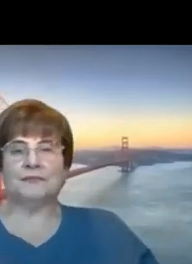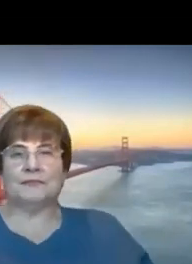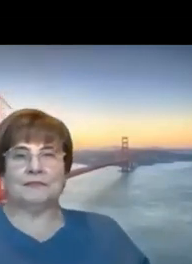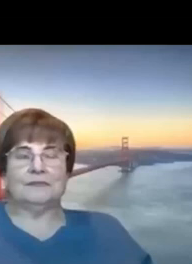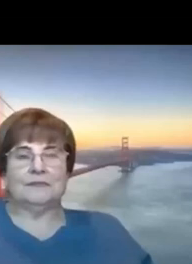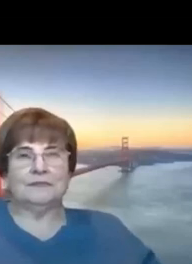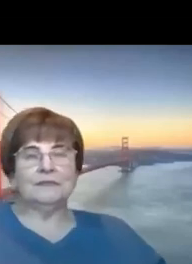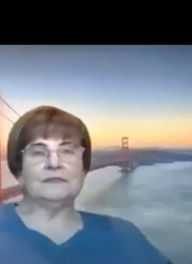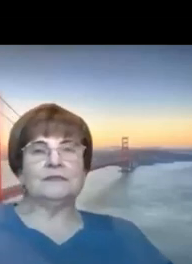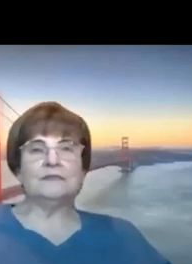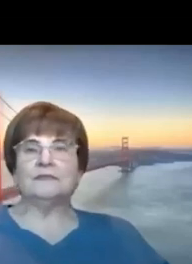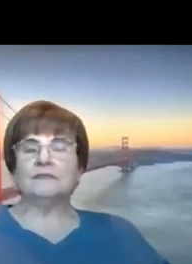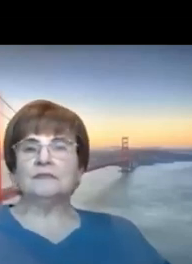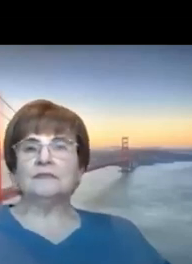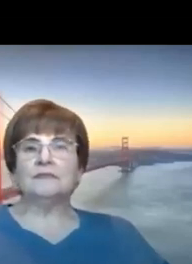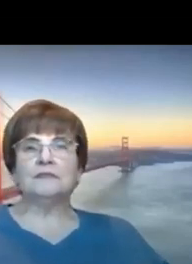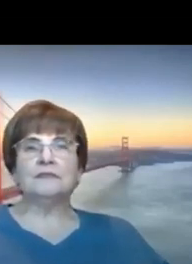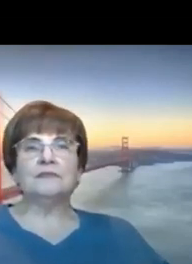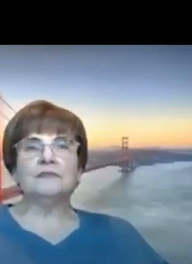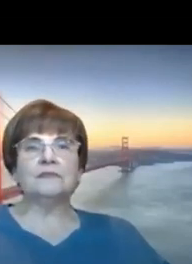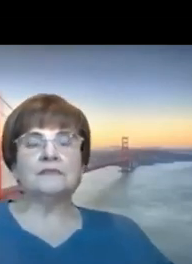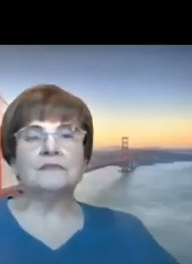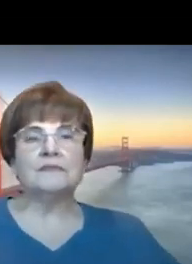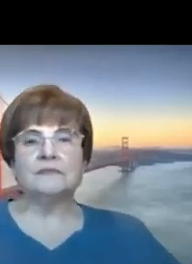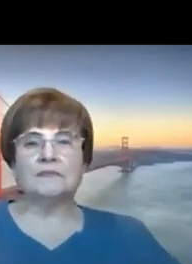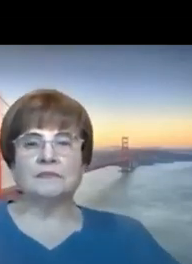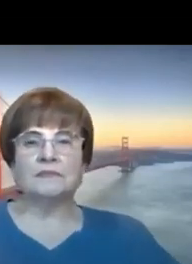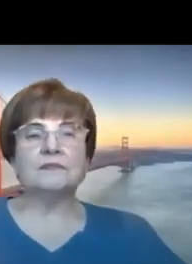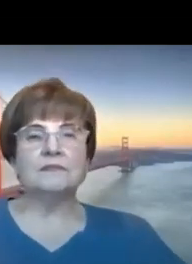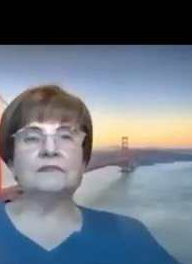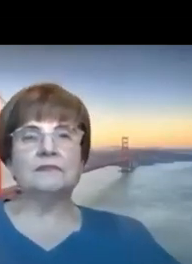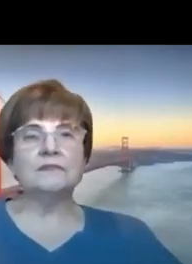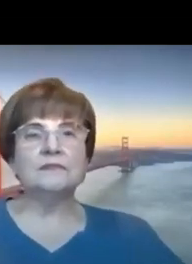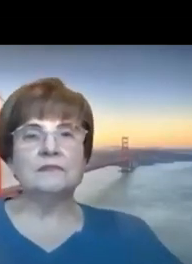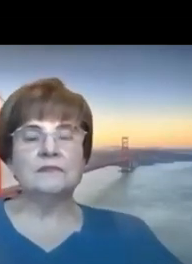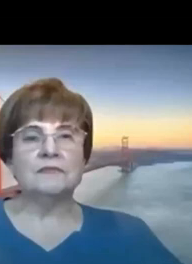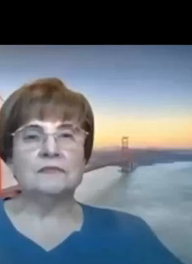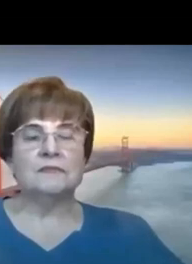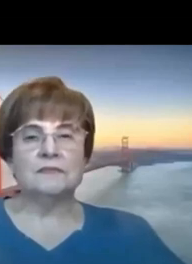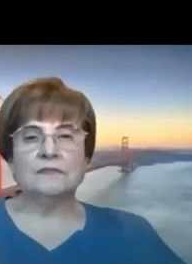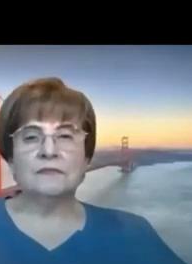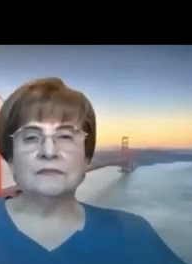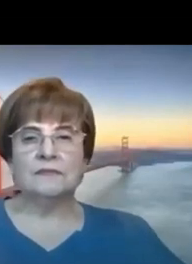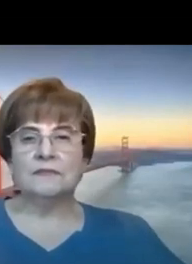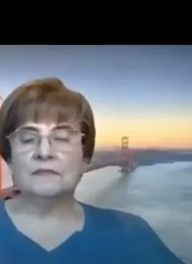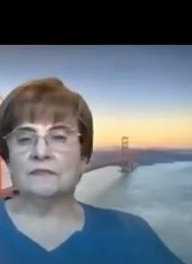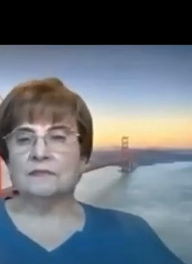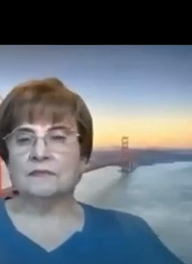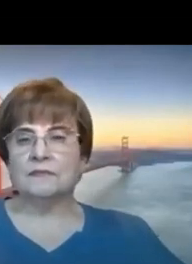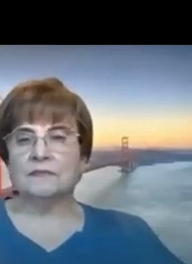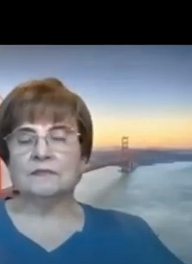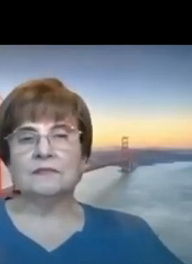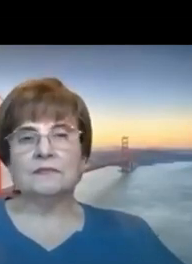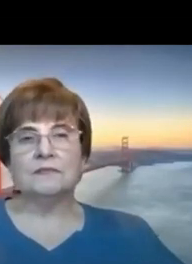now. If there are some of you who are experienced in speaking about disaster preparedness and earthquake